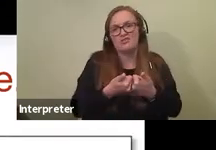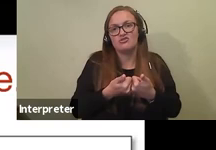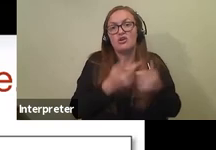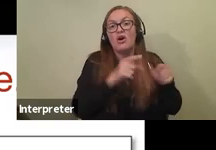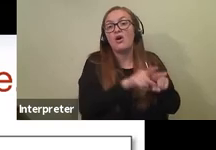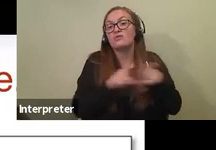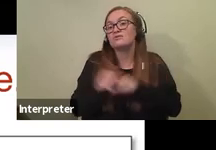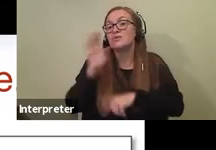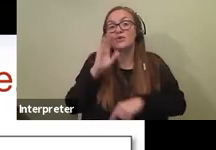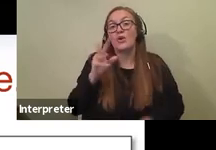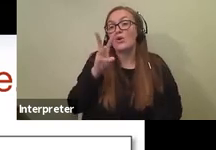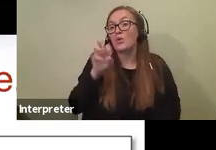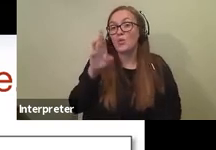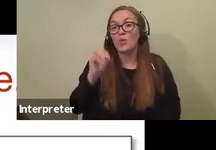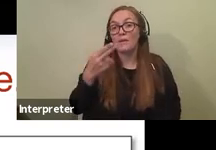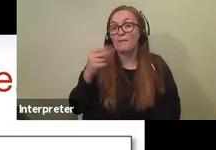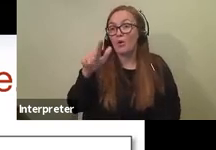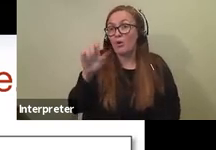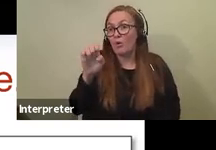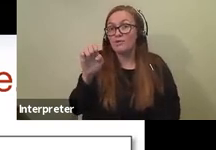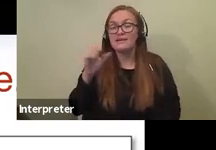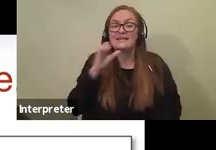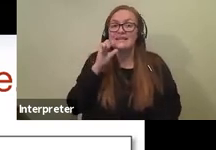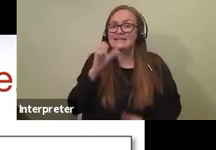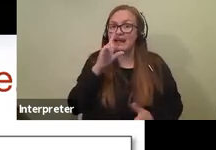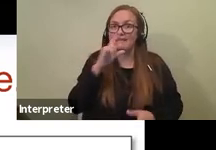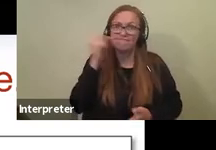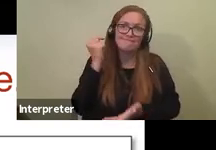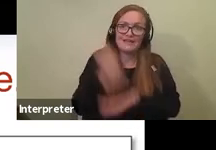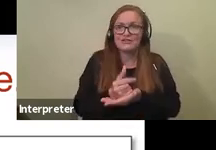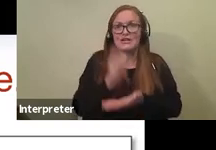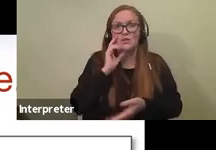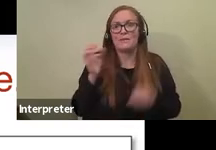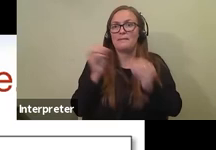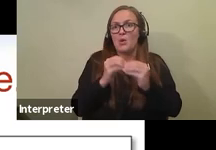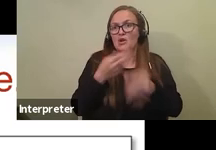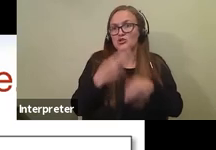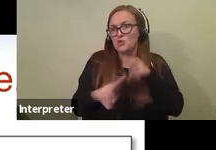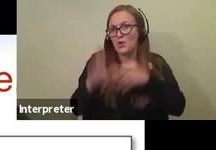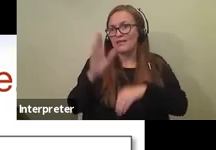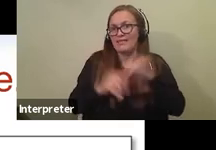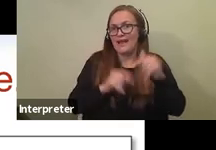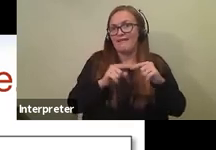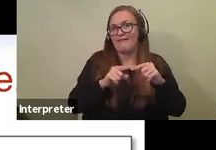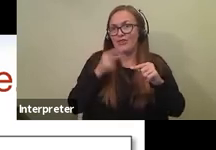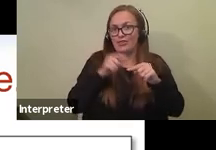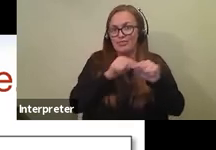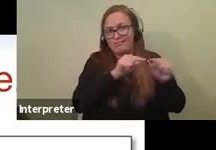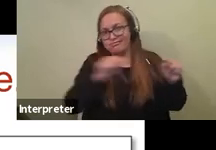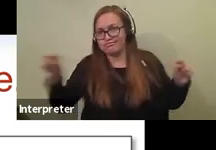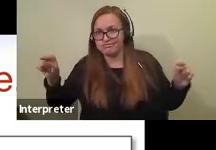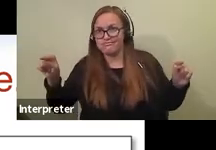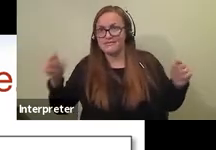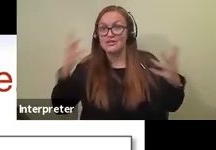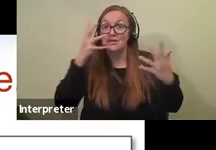not guaranteed to be shorter than the distance the long way around. So you could unfortunately end up with a wormhole